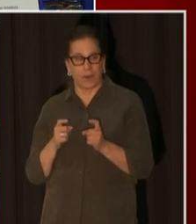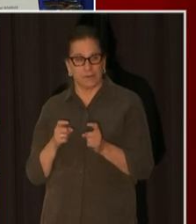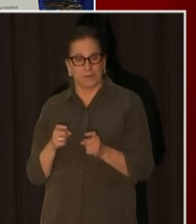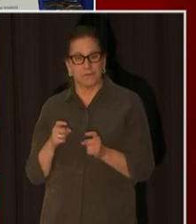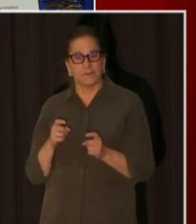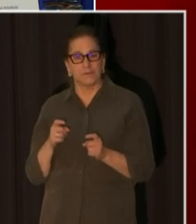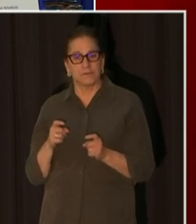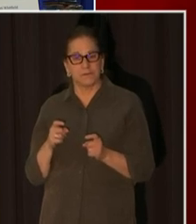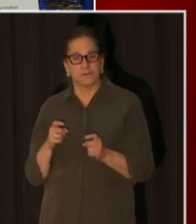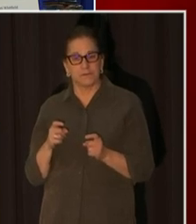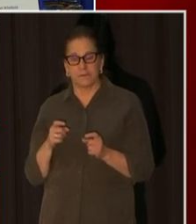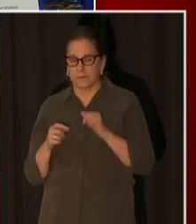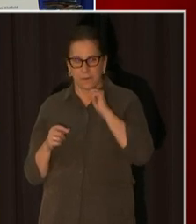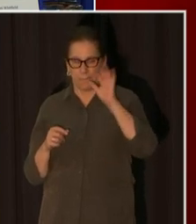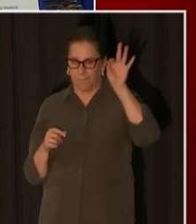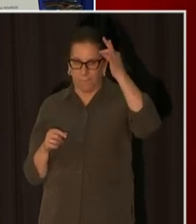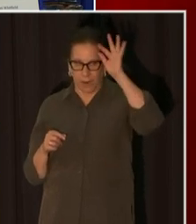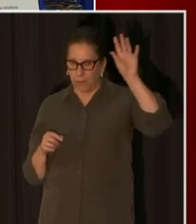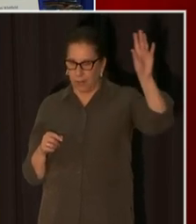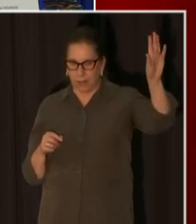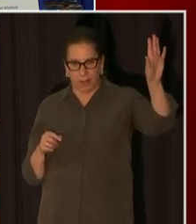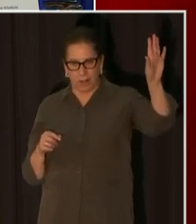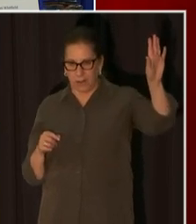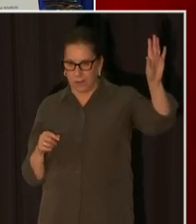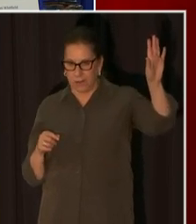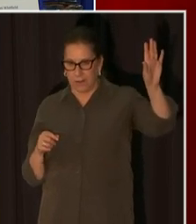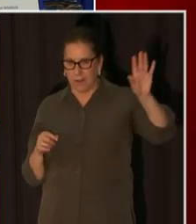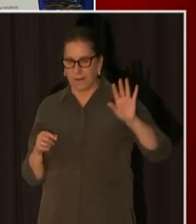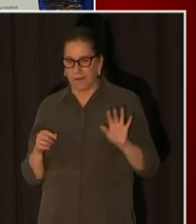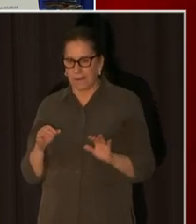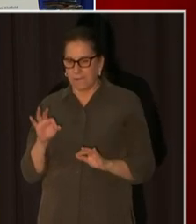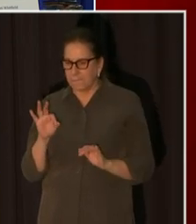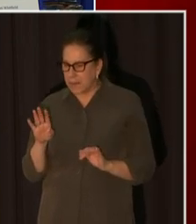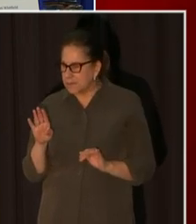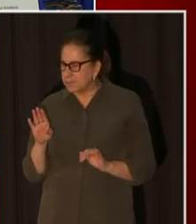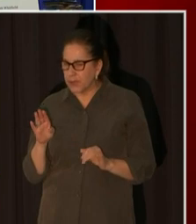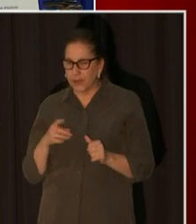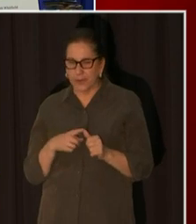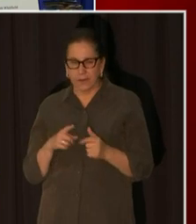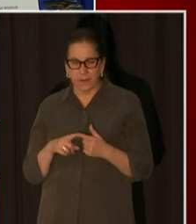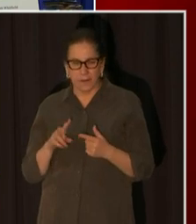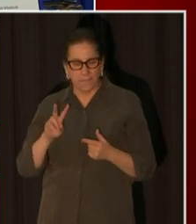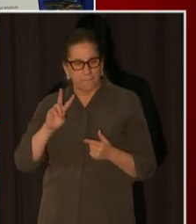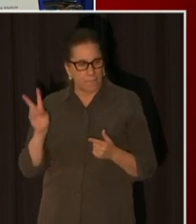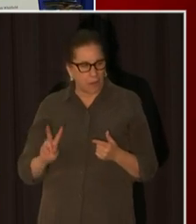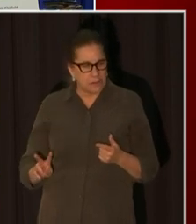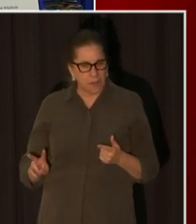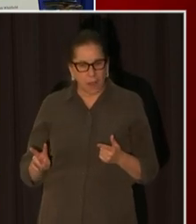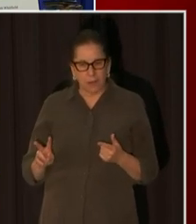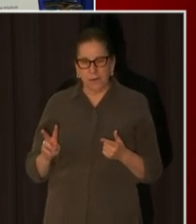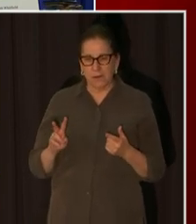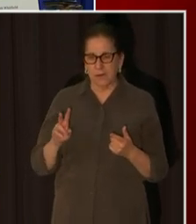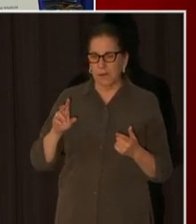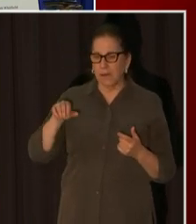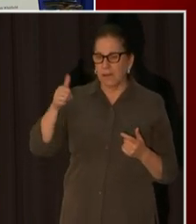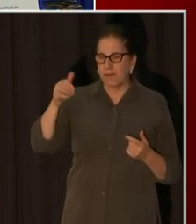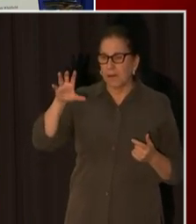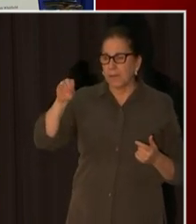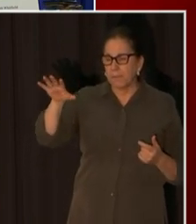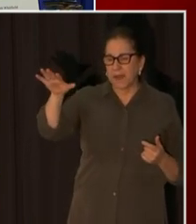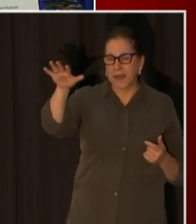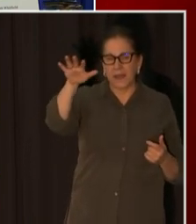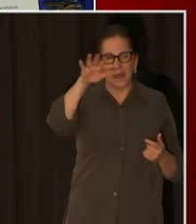was chomping at the bit here to get in. If you think you are, if you may scratch your